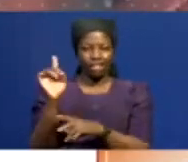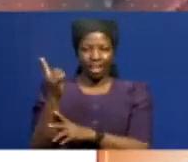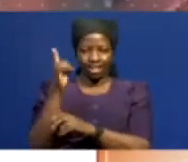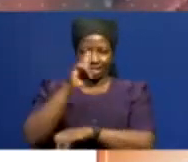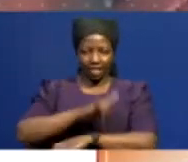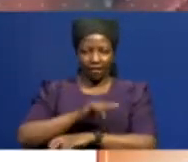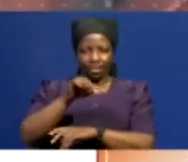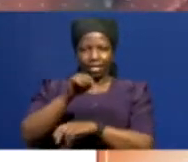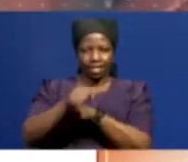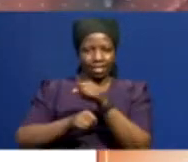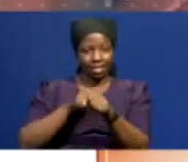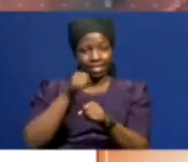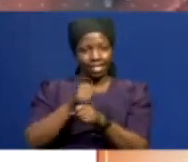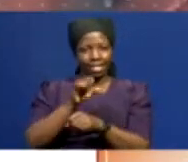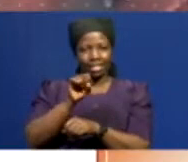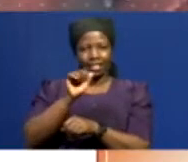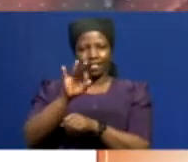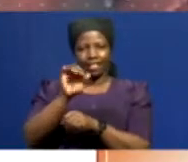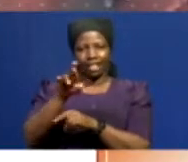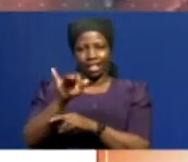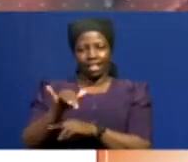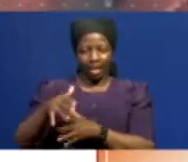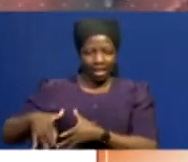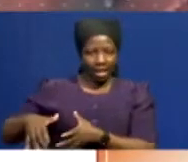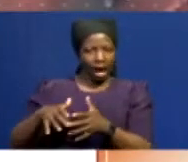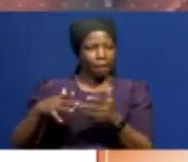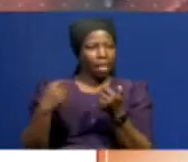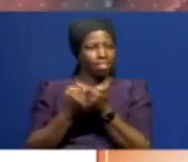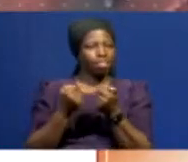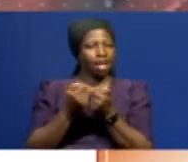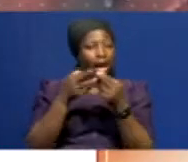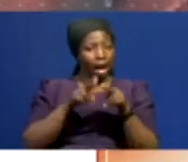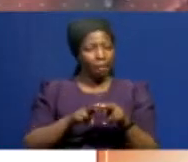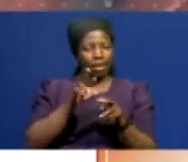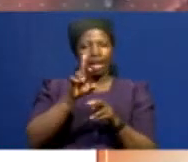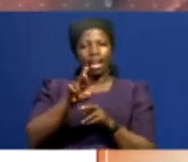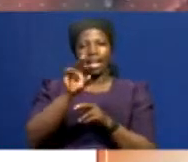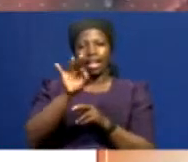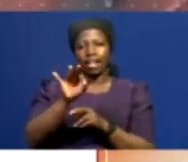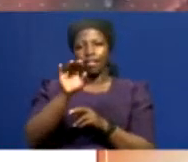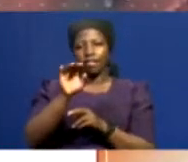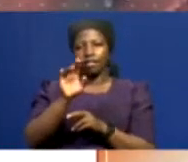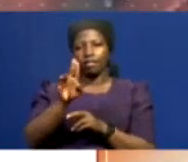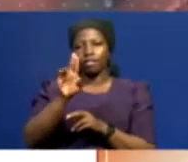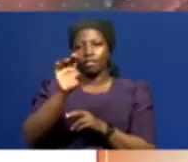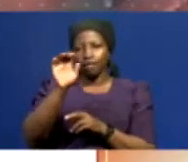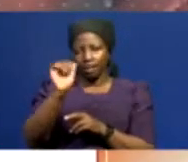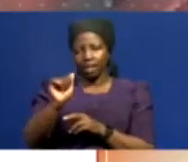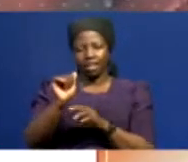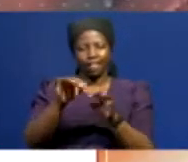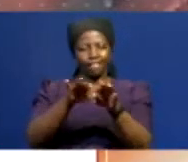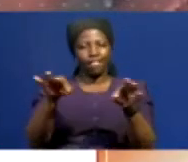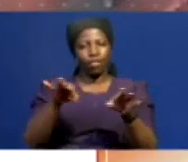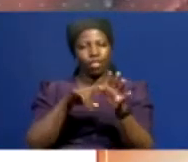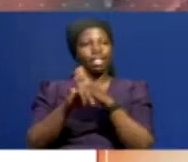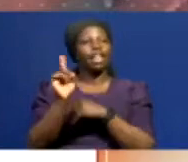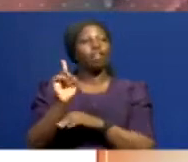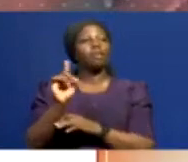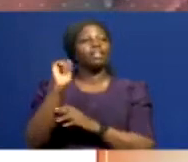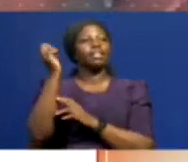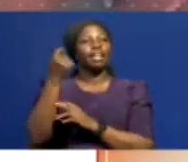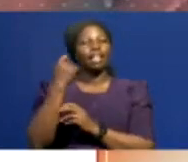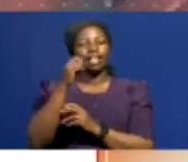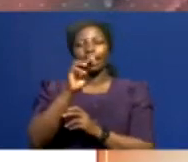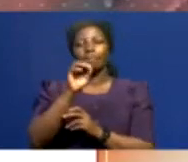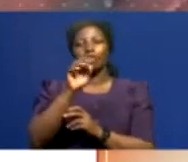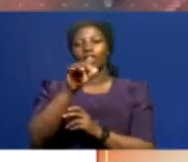Safari Sevens Tournament, held at the Rugby RFUEA grounds in Nairobi. In other matches, Kenya Morans had a good